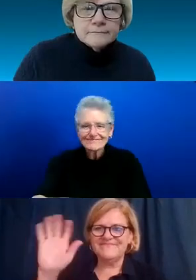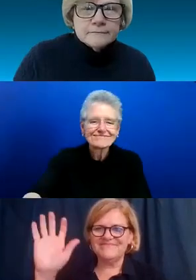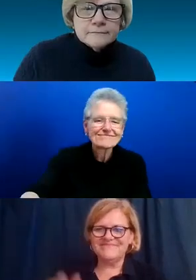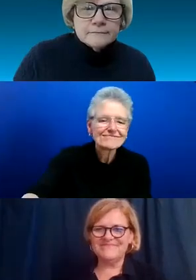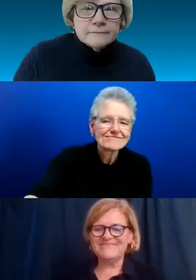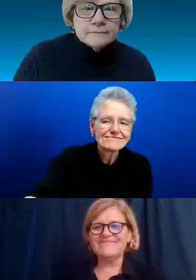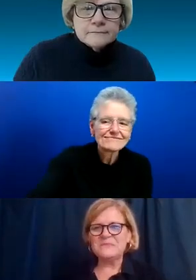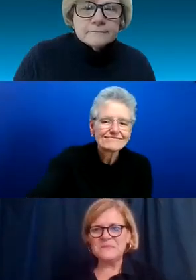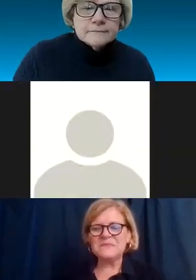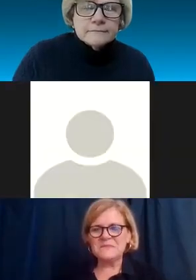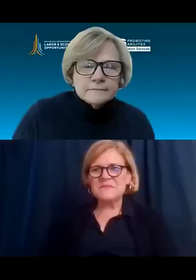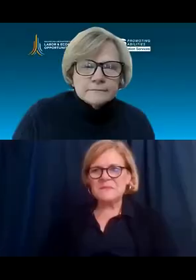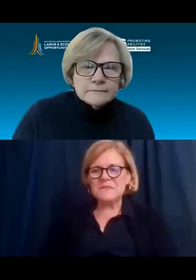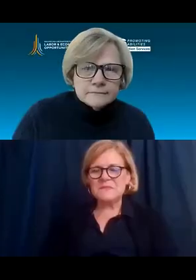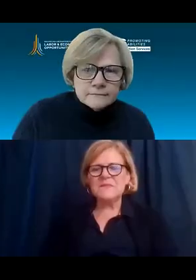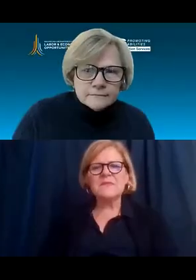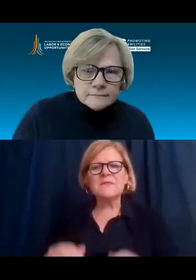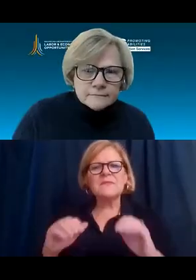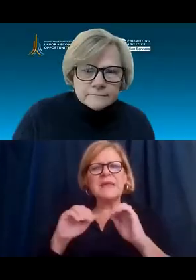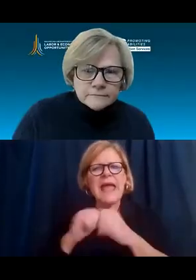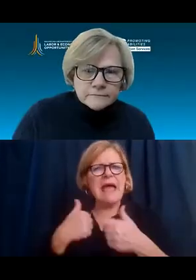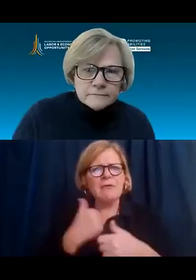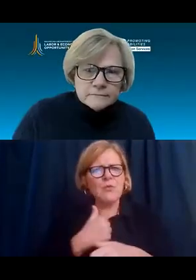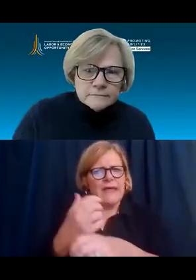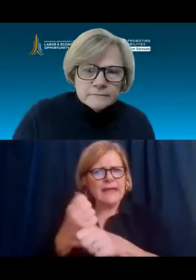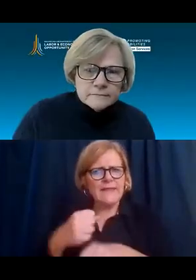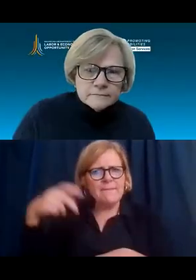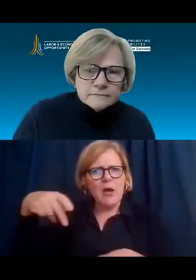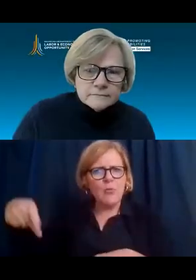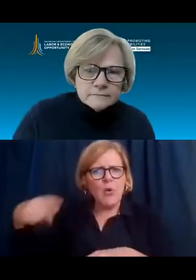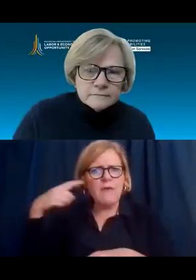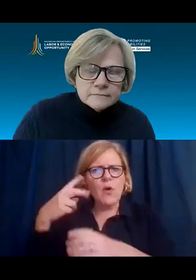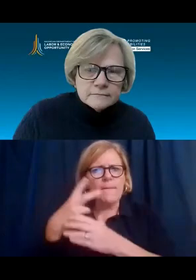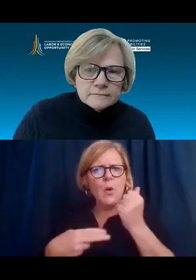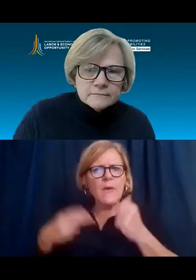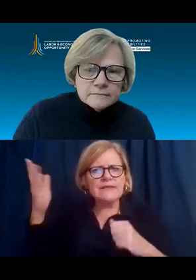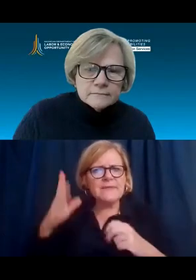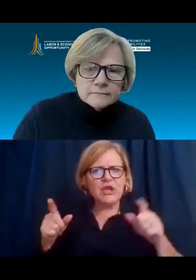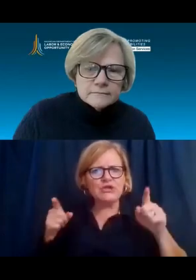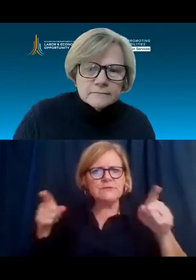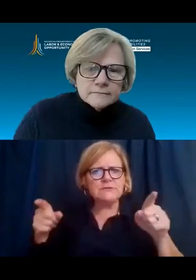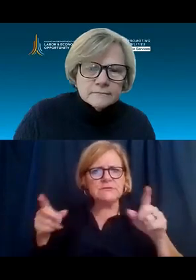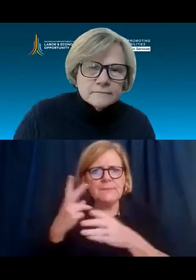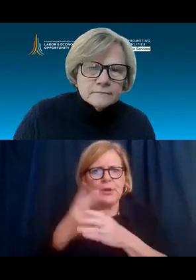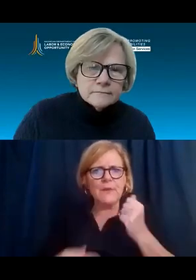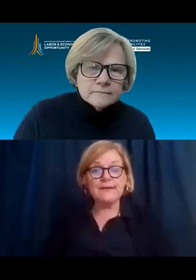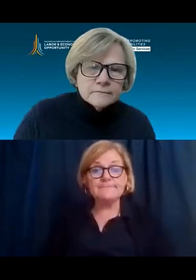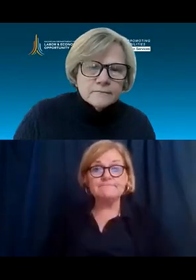Okay, and how do we go about obtaining the PowerPoint for both speakers?